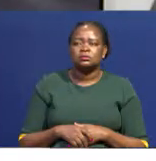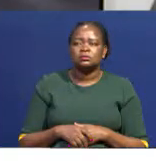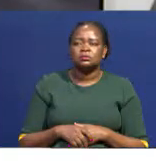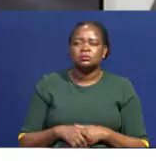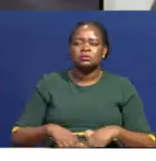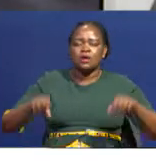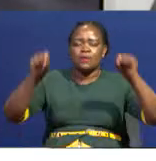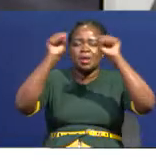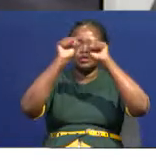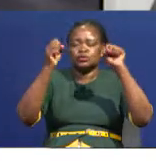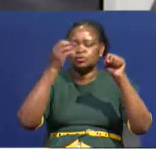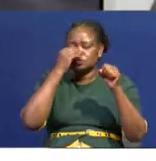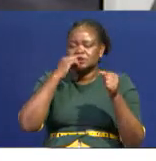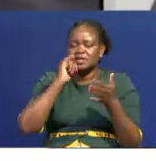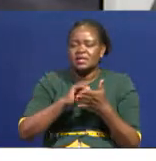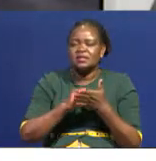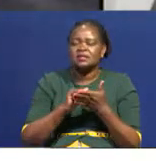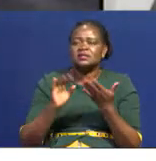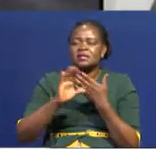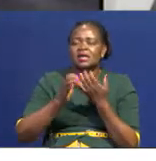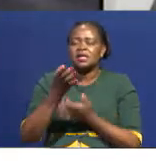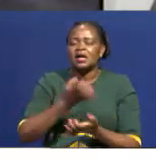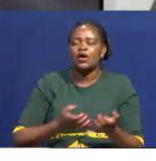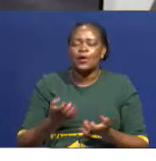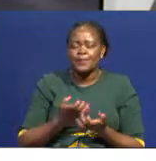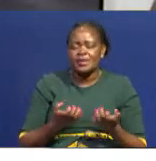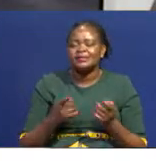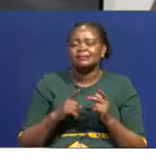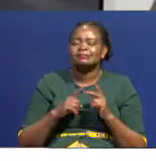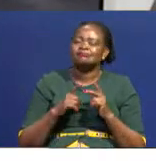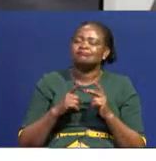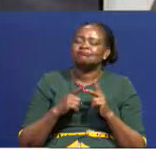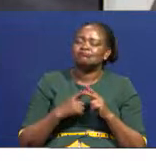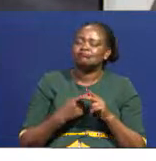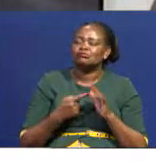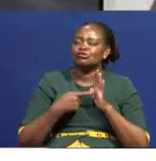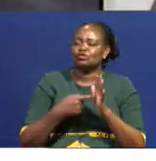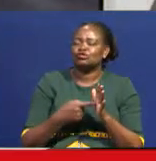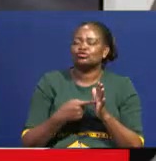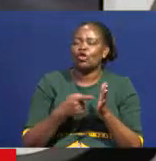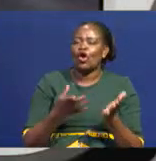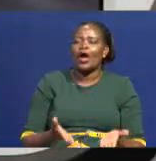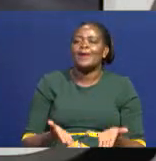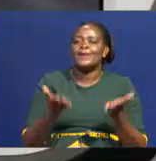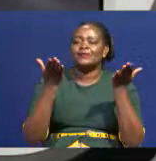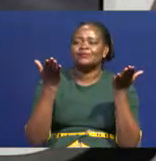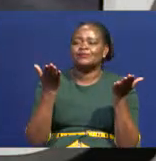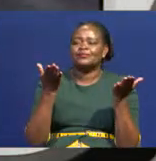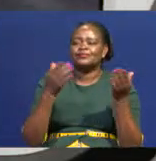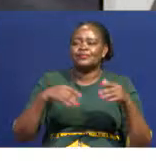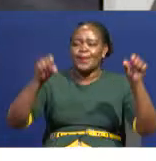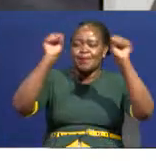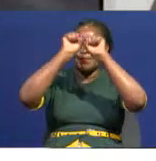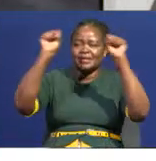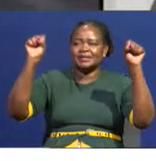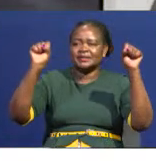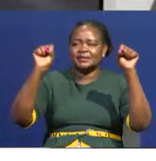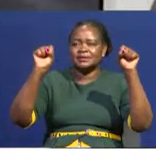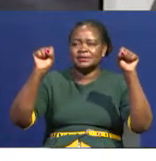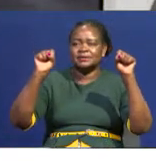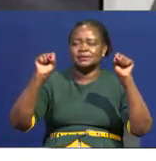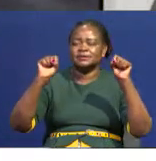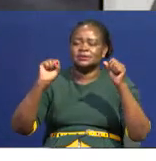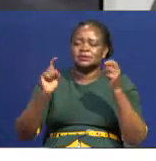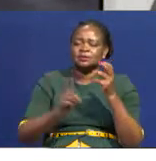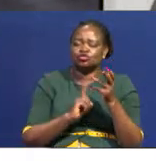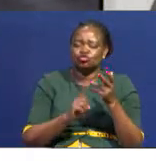Now, President William Ruto says that the country's economy is beginning to show signs of improvement. The president has enumerated